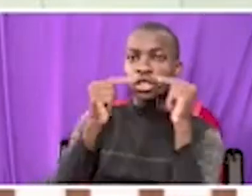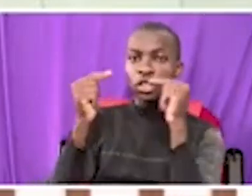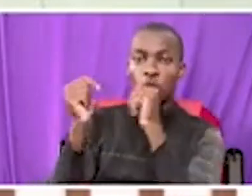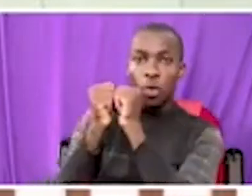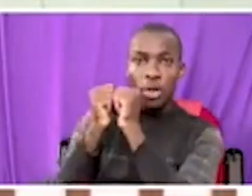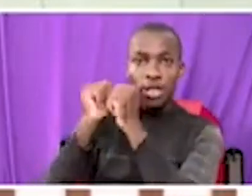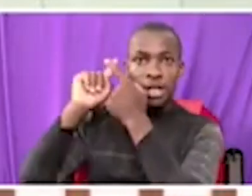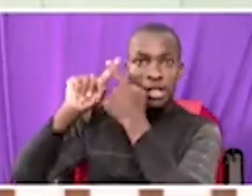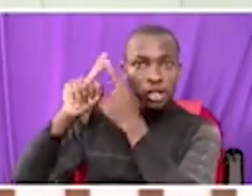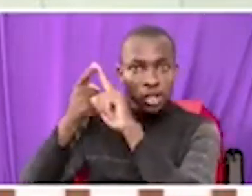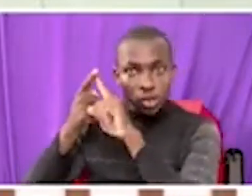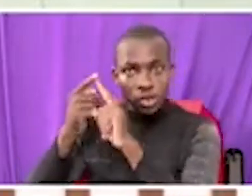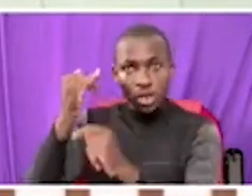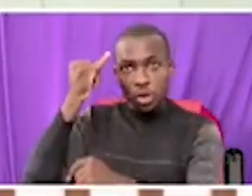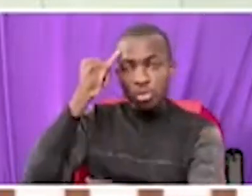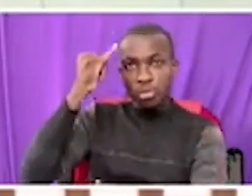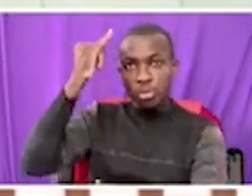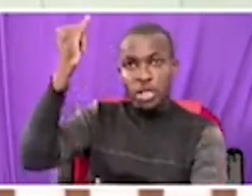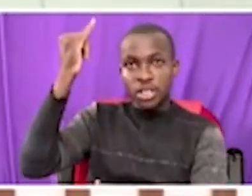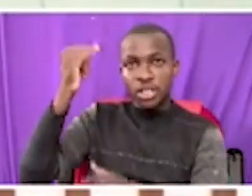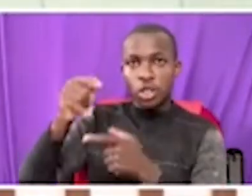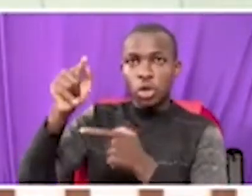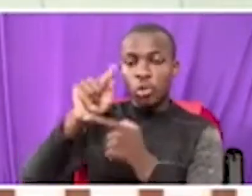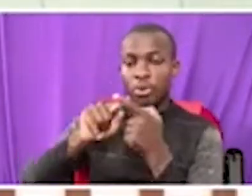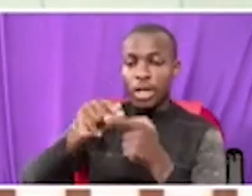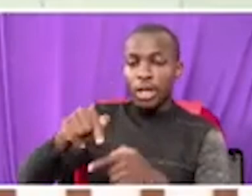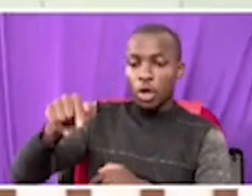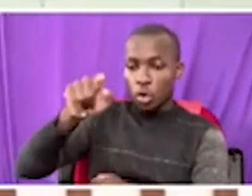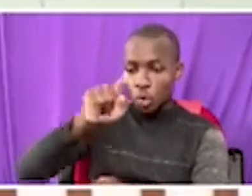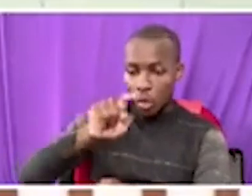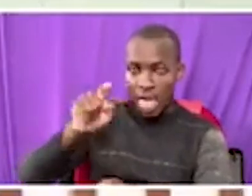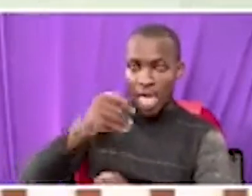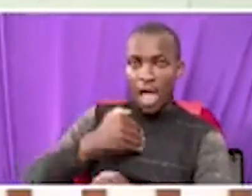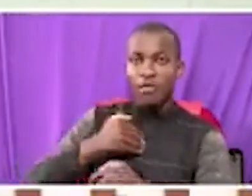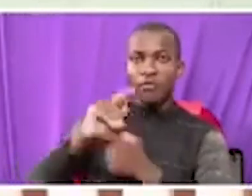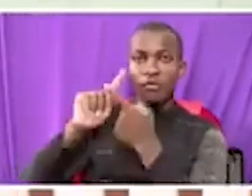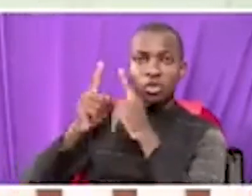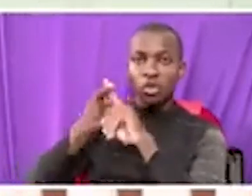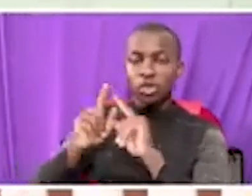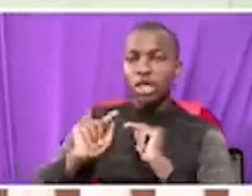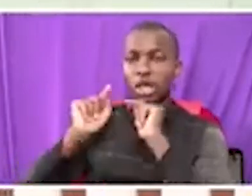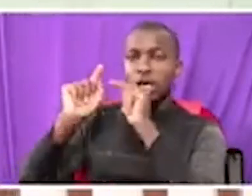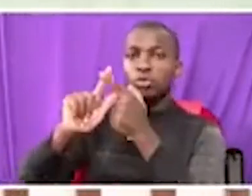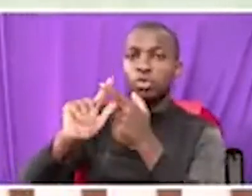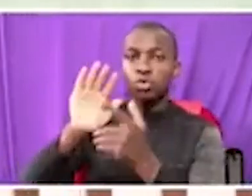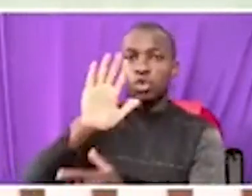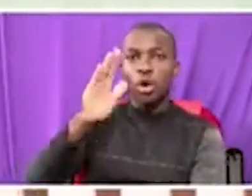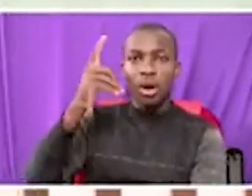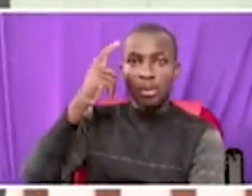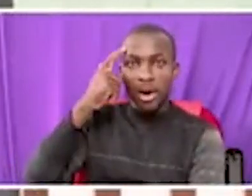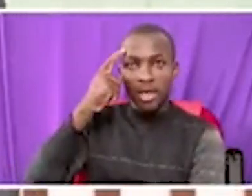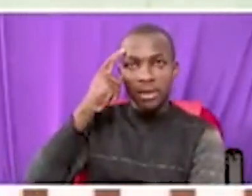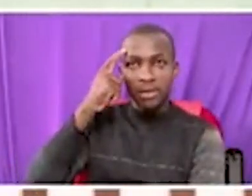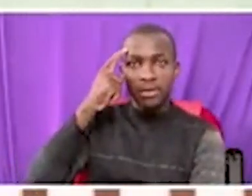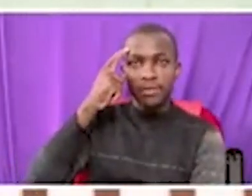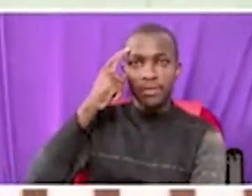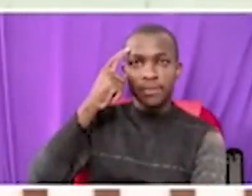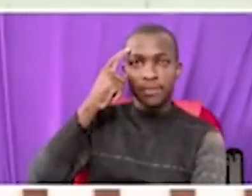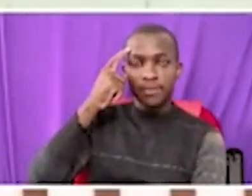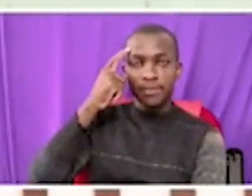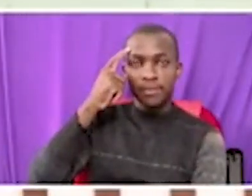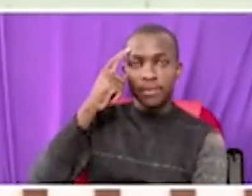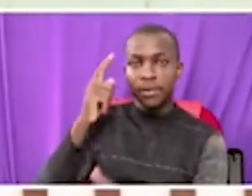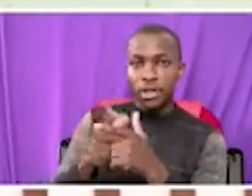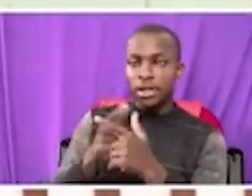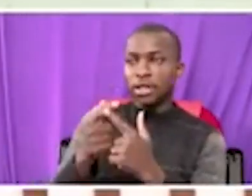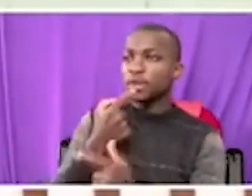we imagine. When you wrestle with thoughts, do evil thoughts ever come to your mind? And I